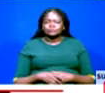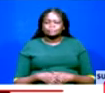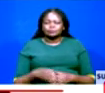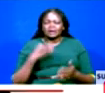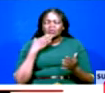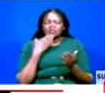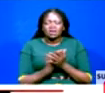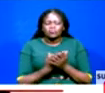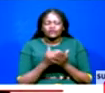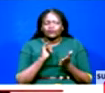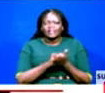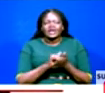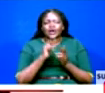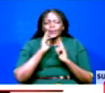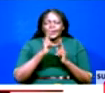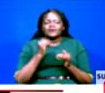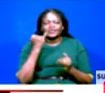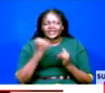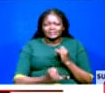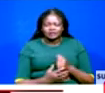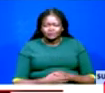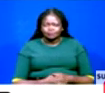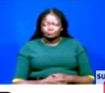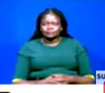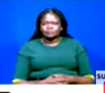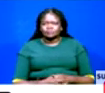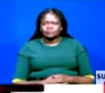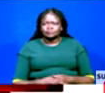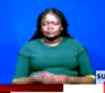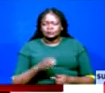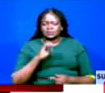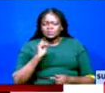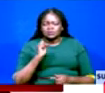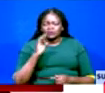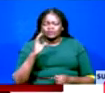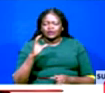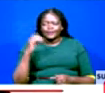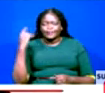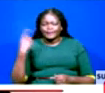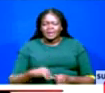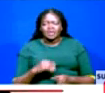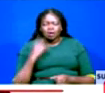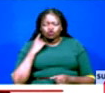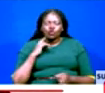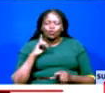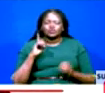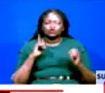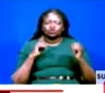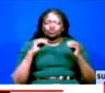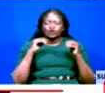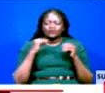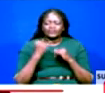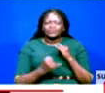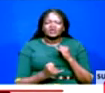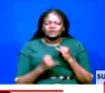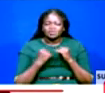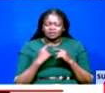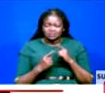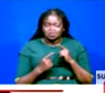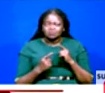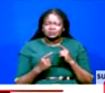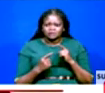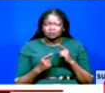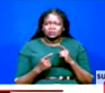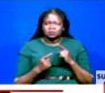to Buckley for that report. And finally, Leeds FC beat Dandora All Saints 1-0 to qualify for the final of this year's Koth Biro